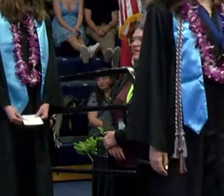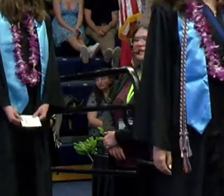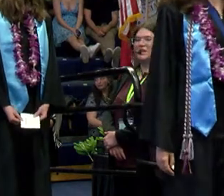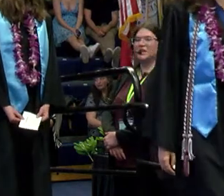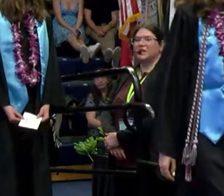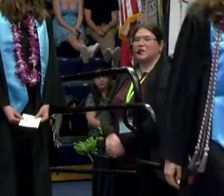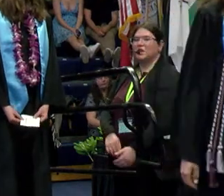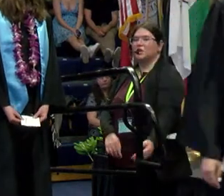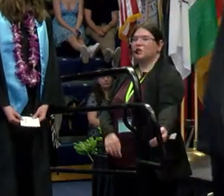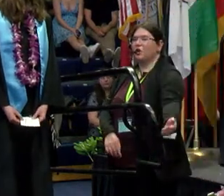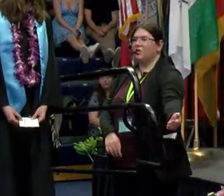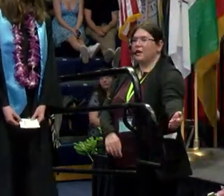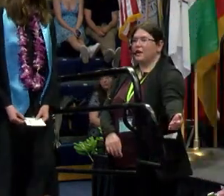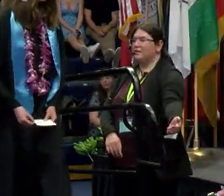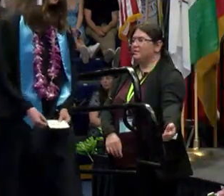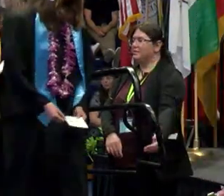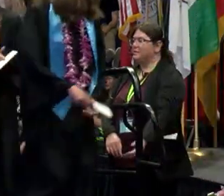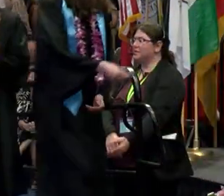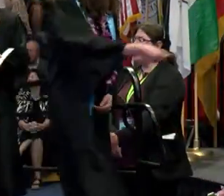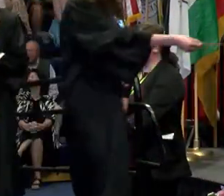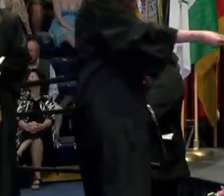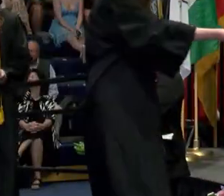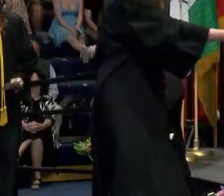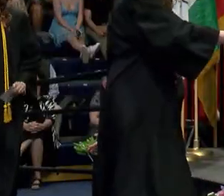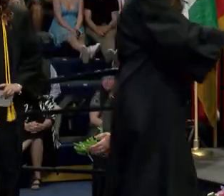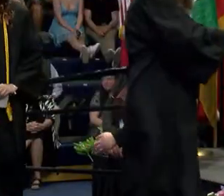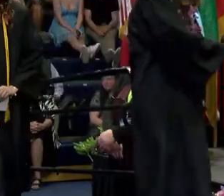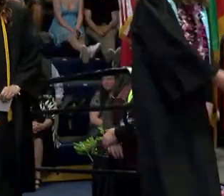Isabel Jaris Anderson.